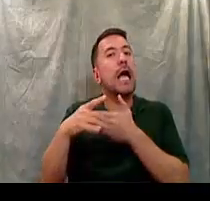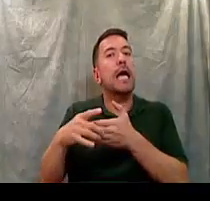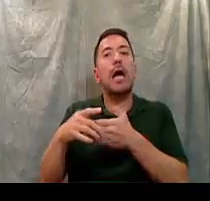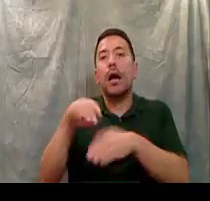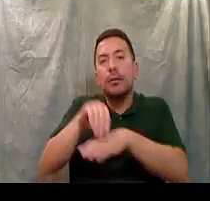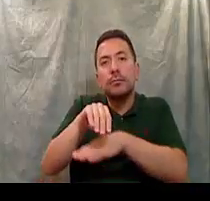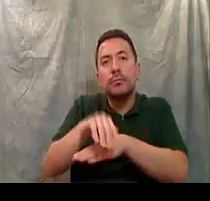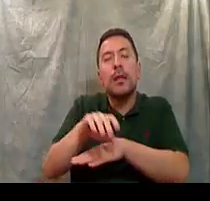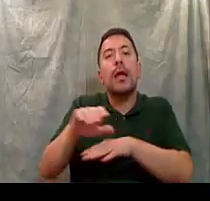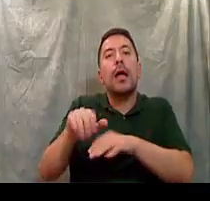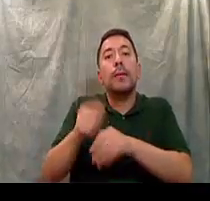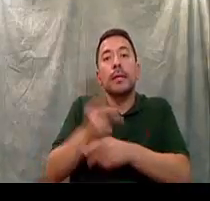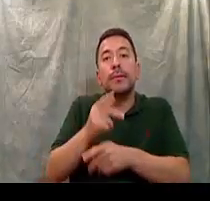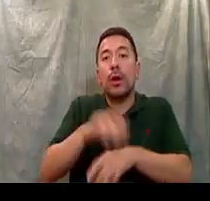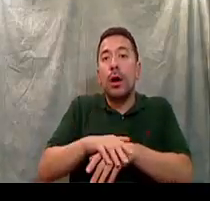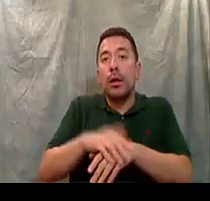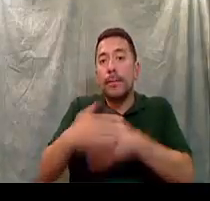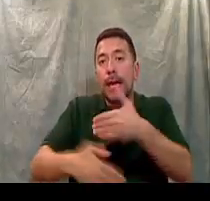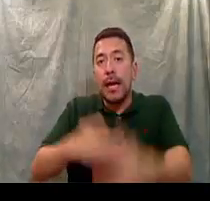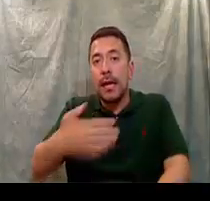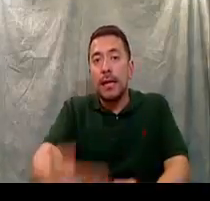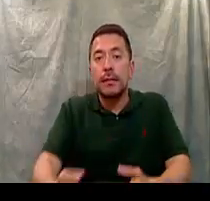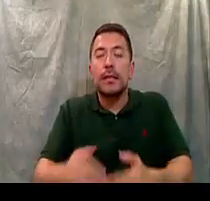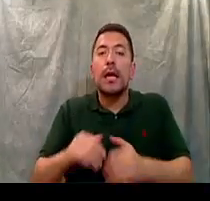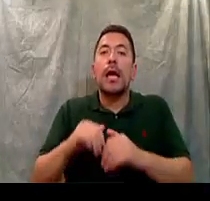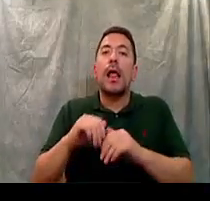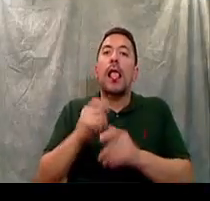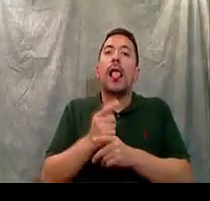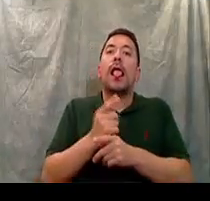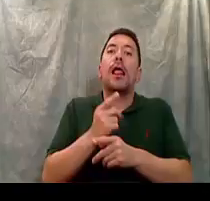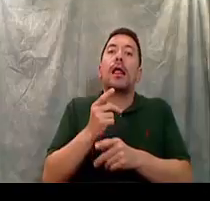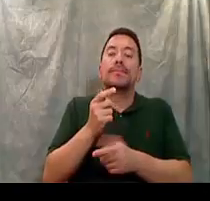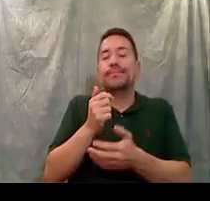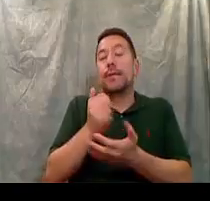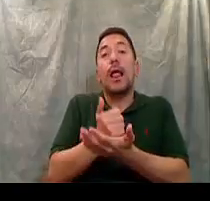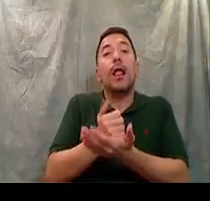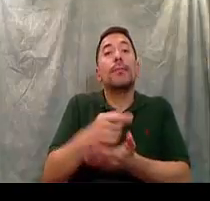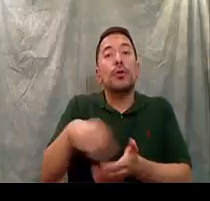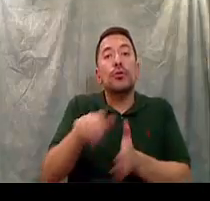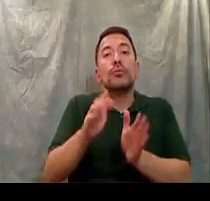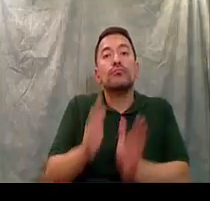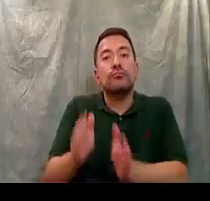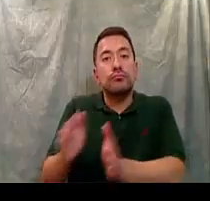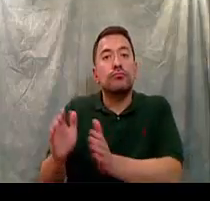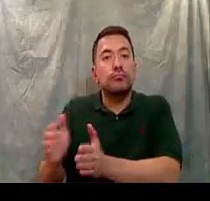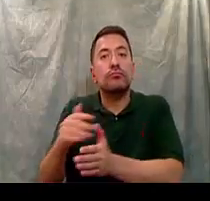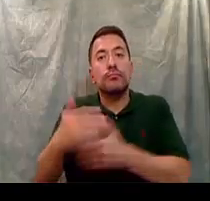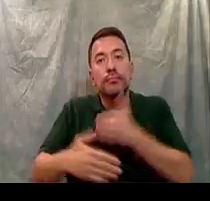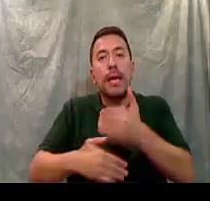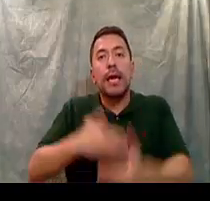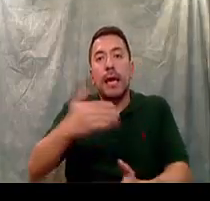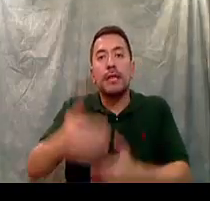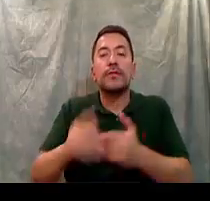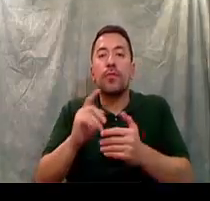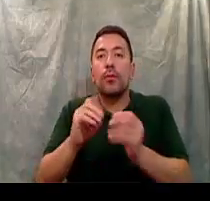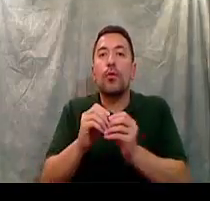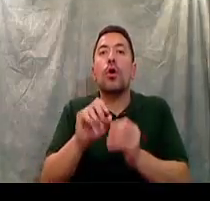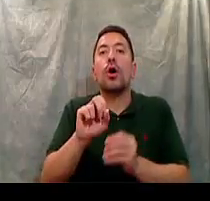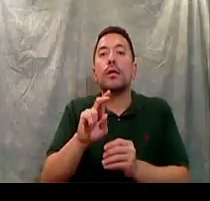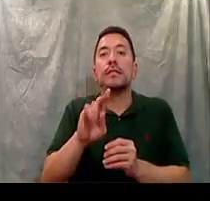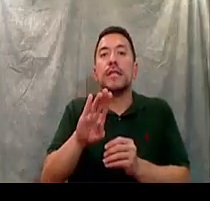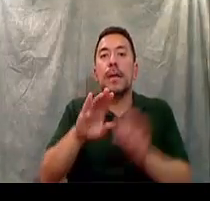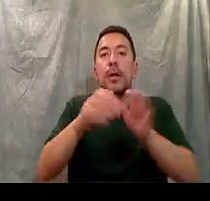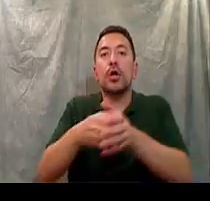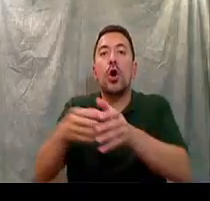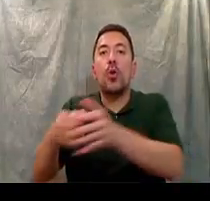to help you keep on pace and kind of help you pace out completion of the subcomponents of the paper. Your other